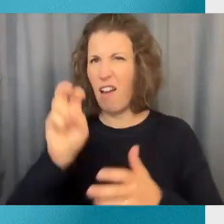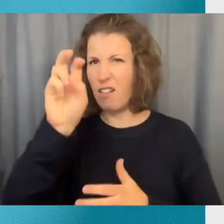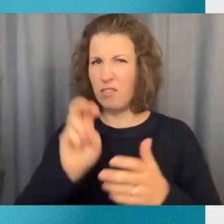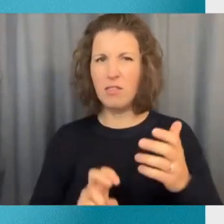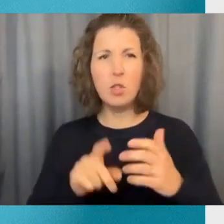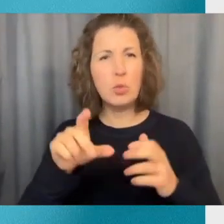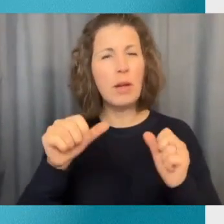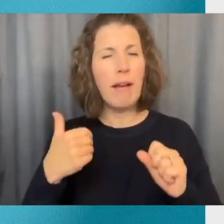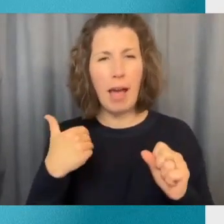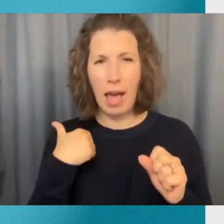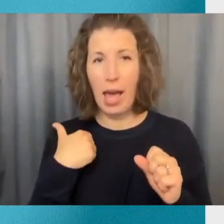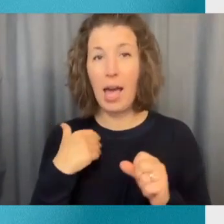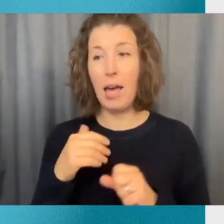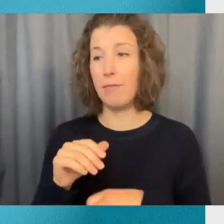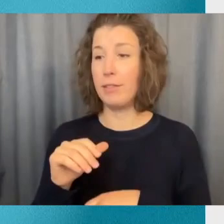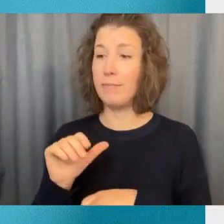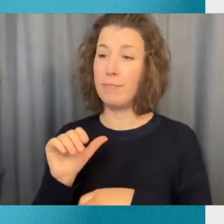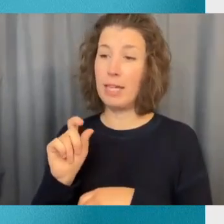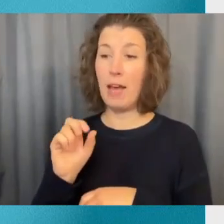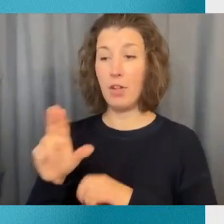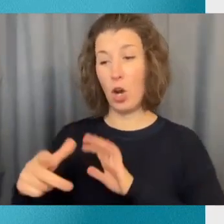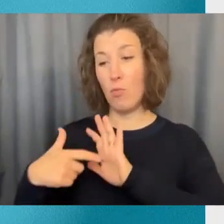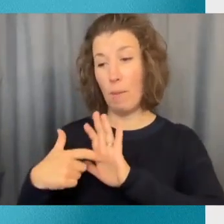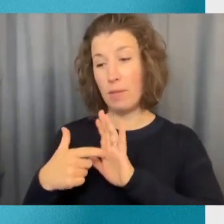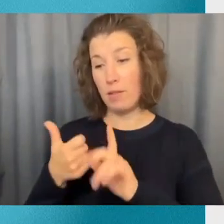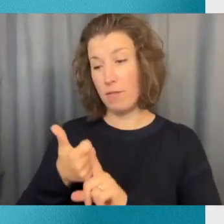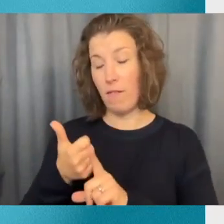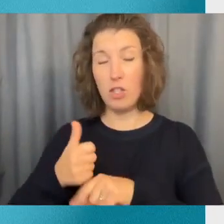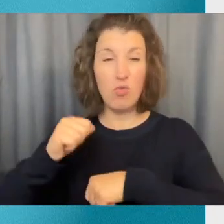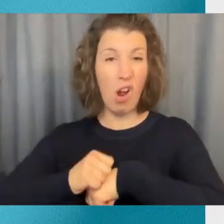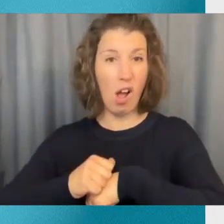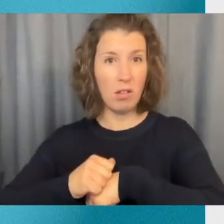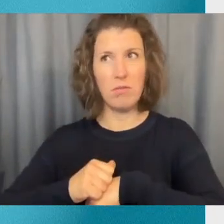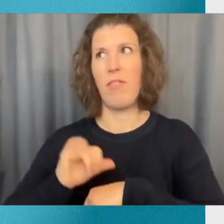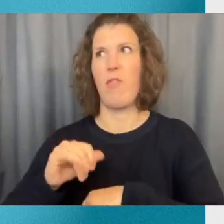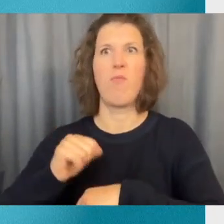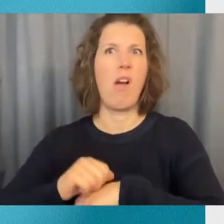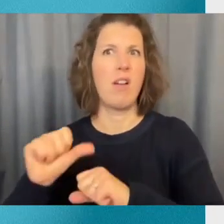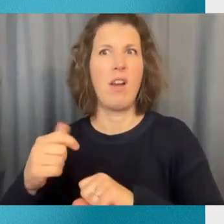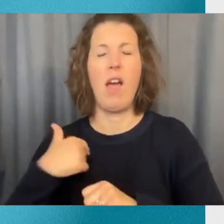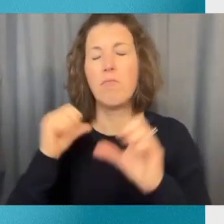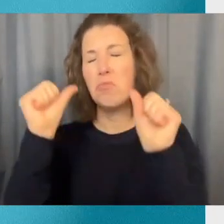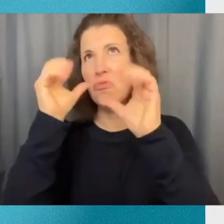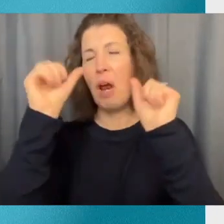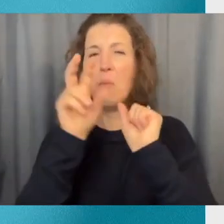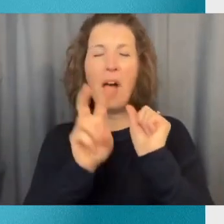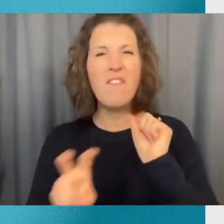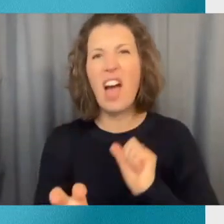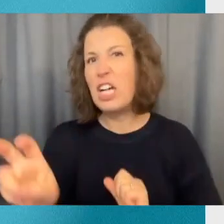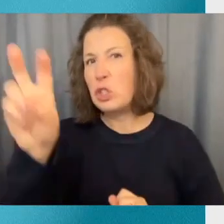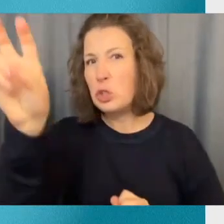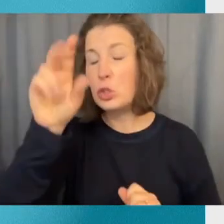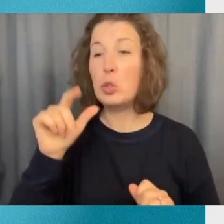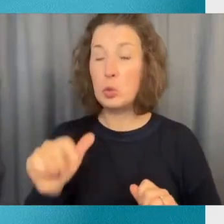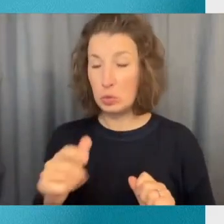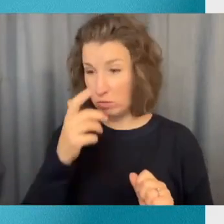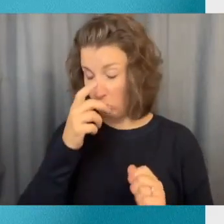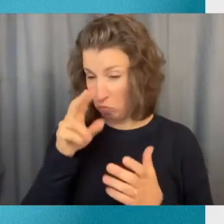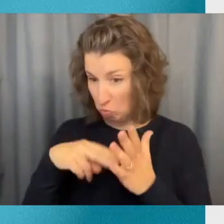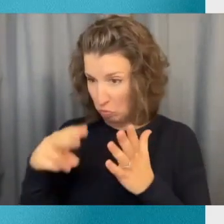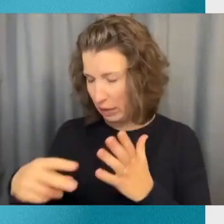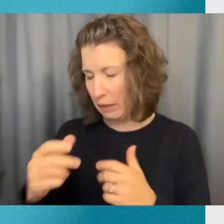avatar that is a rock. This rock could have incredible adventures. You would read potentially an interesting graphic novel about this